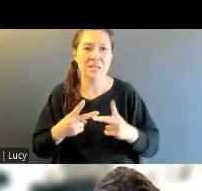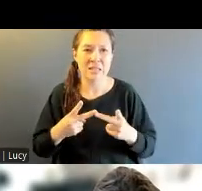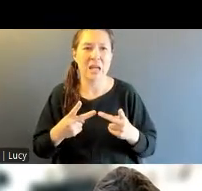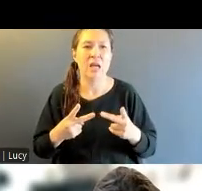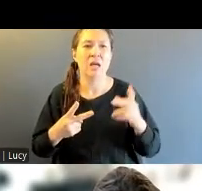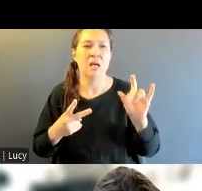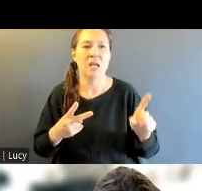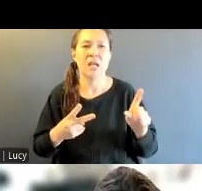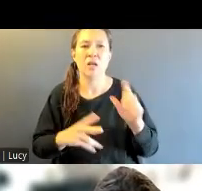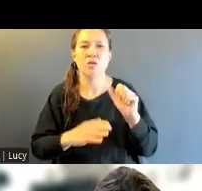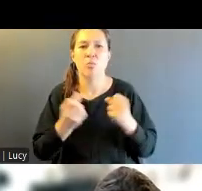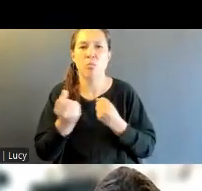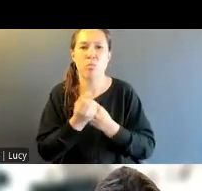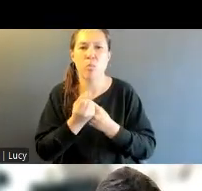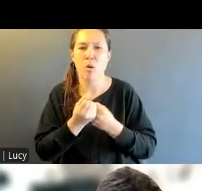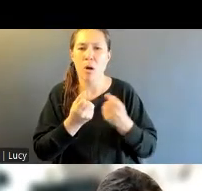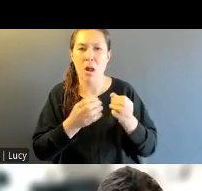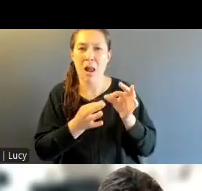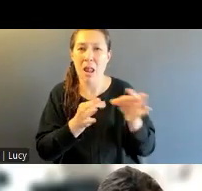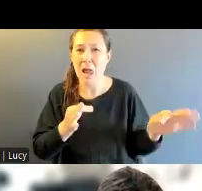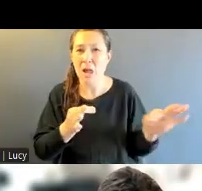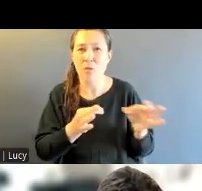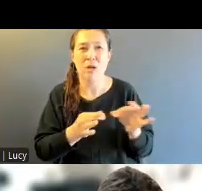settlement goals. How? By increasing